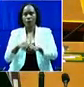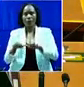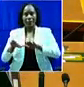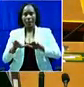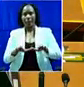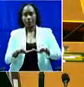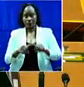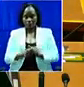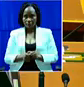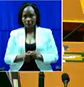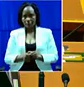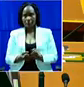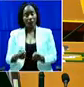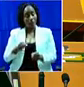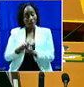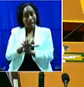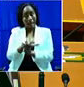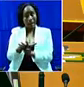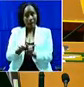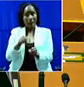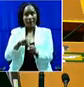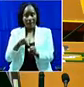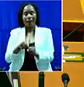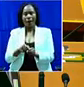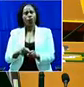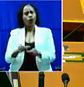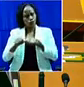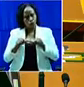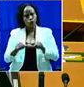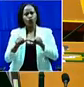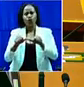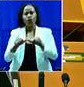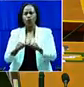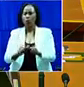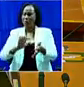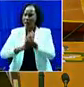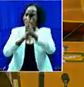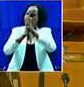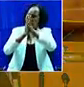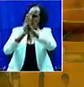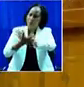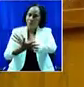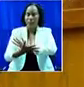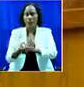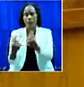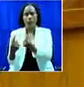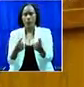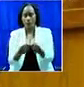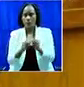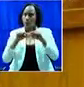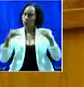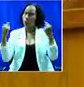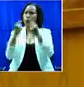The pandemic continues to cause severe damage to the global economy, affecting